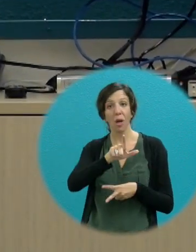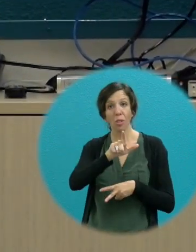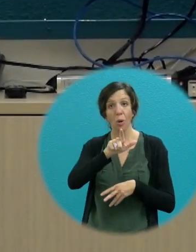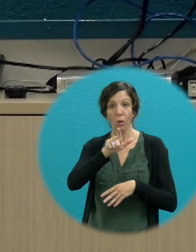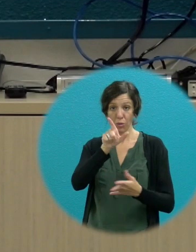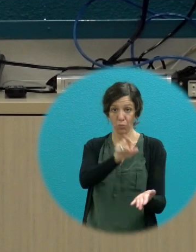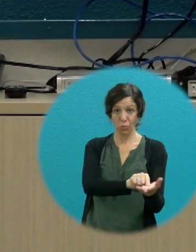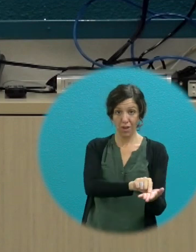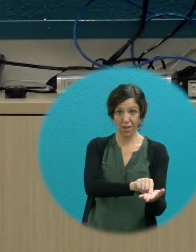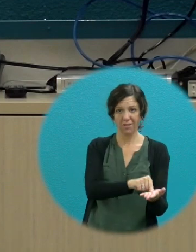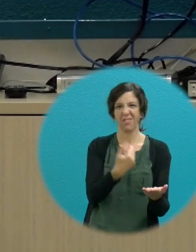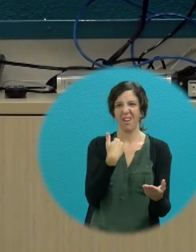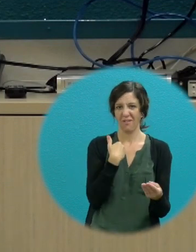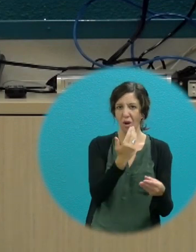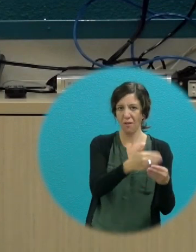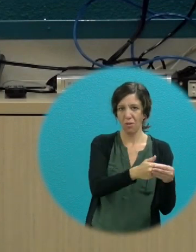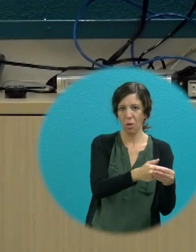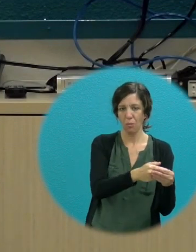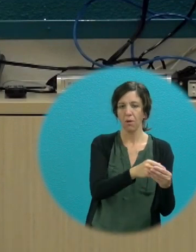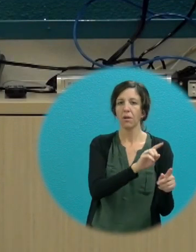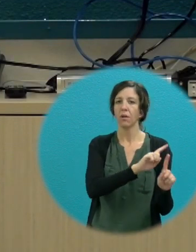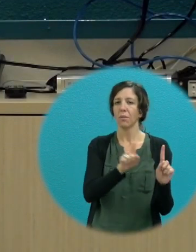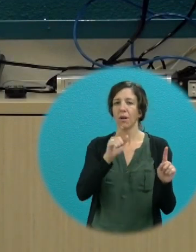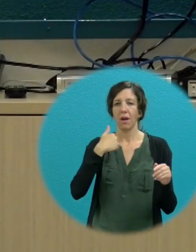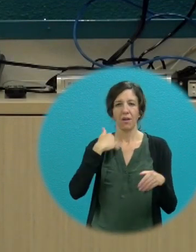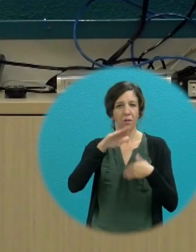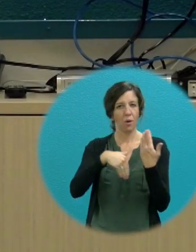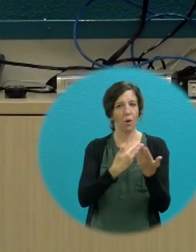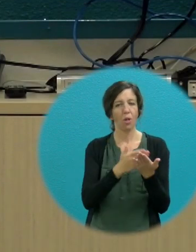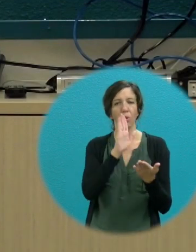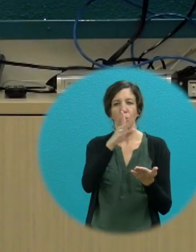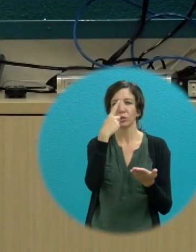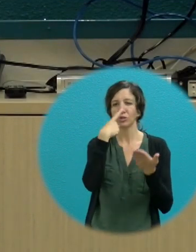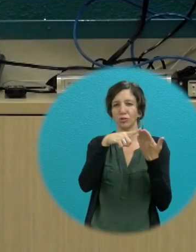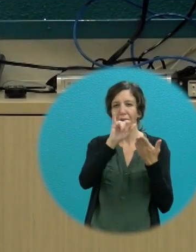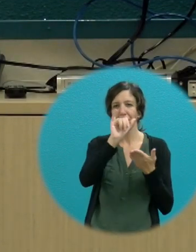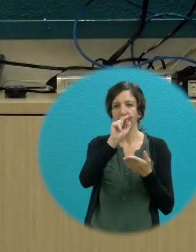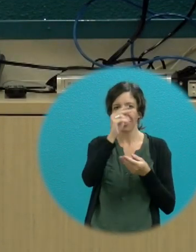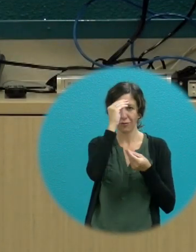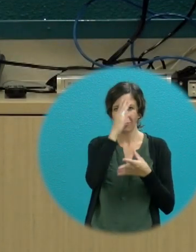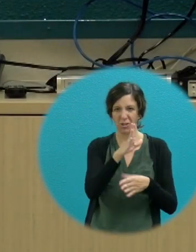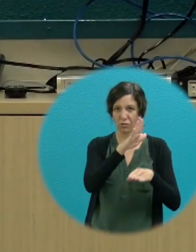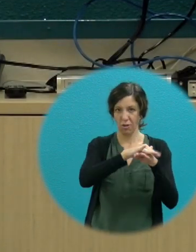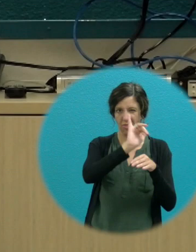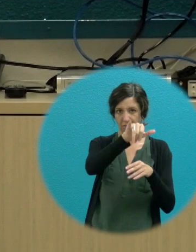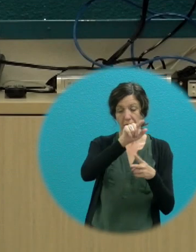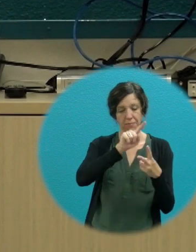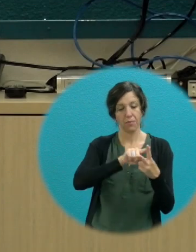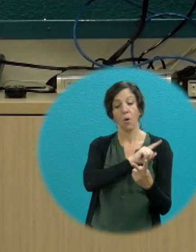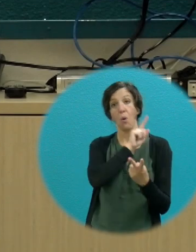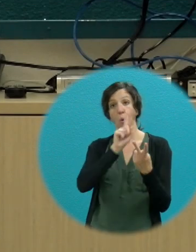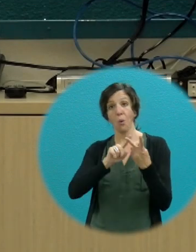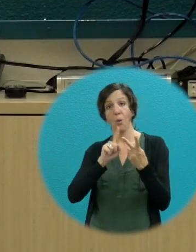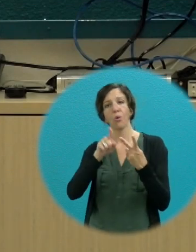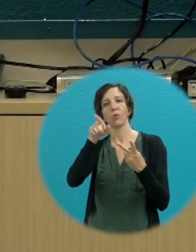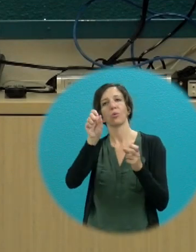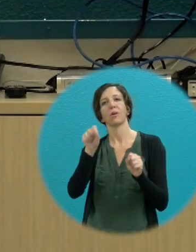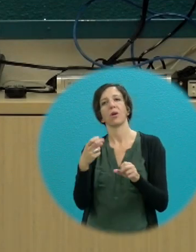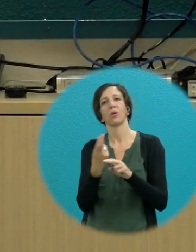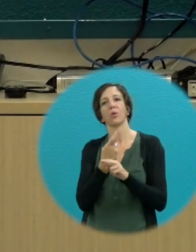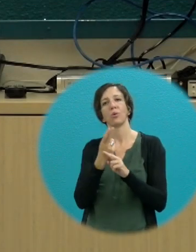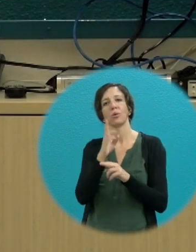downloadable materials that will have kind of the back of the envelope, and you can mail that in a separate envelope, but it has all of your